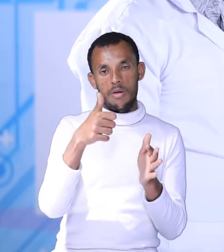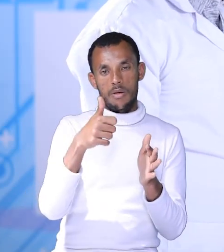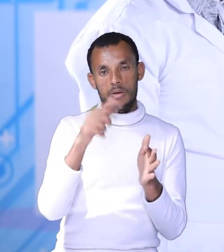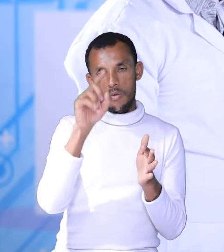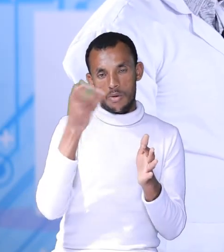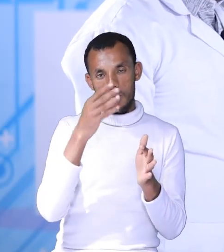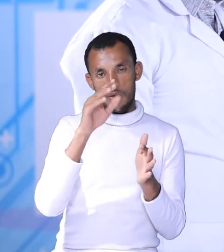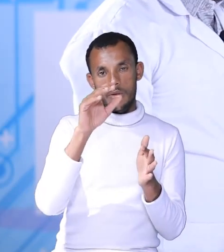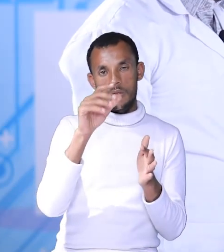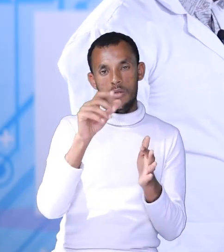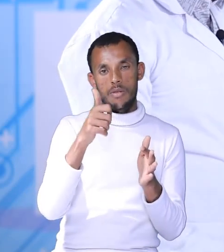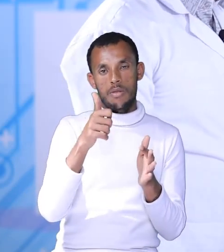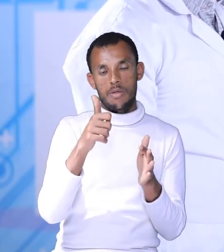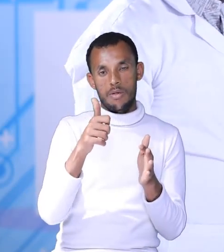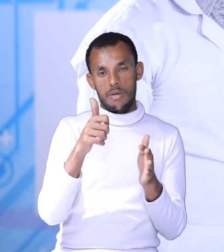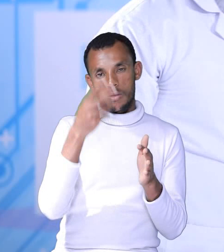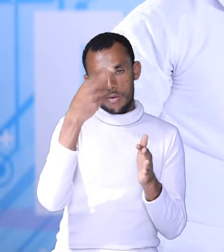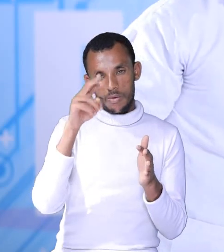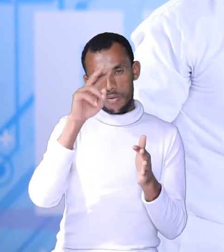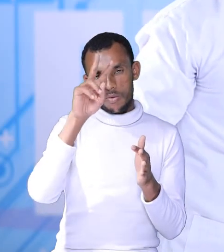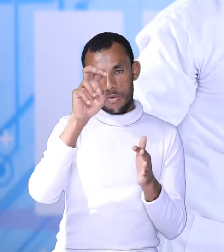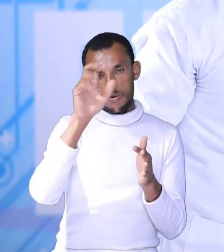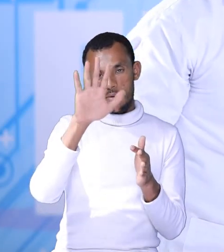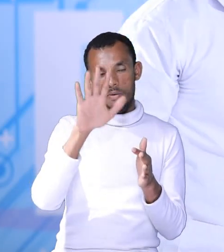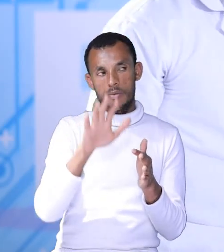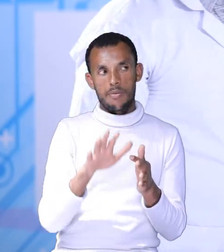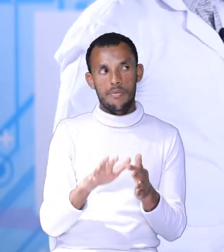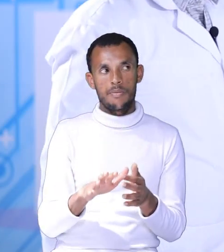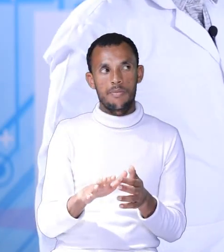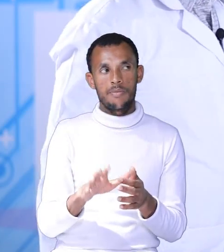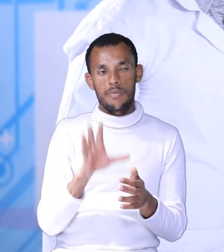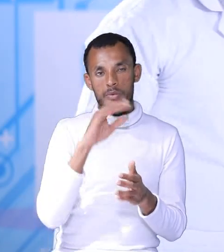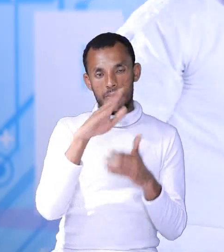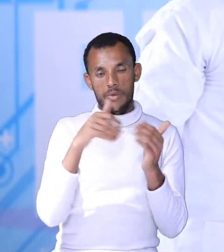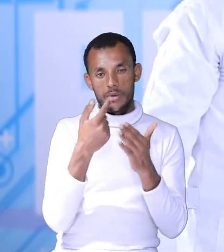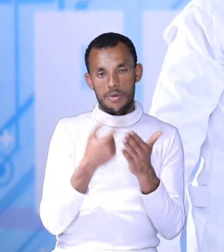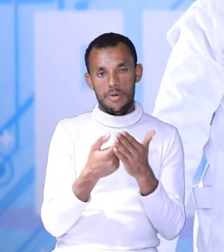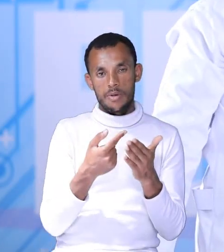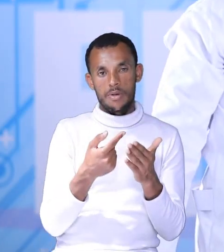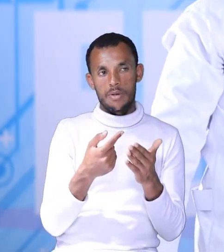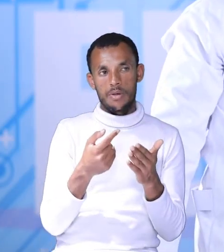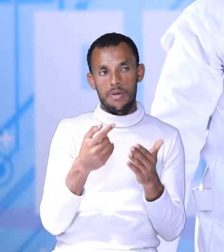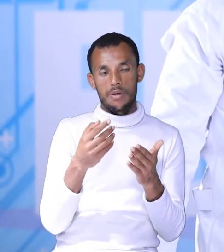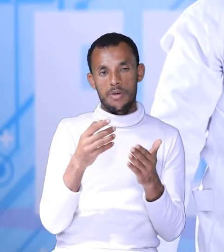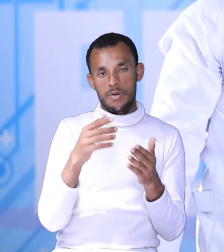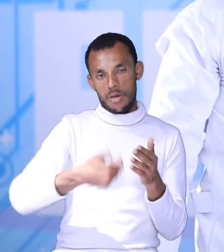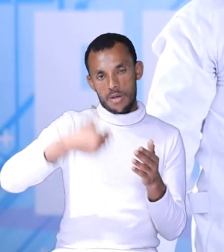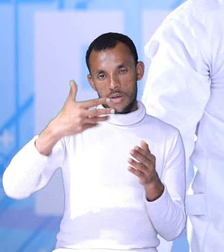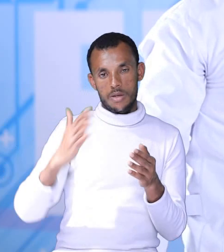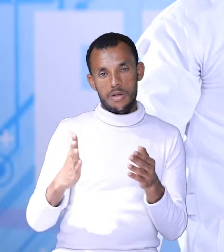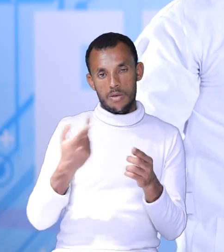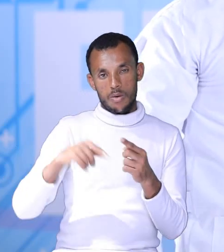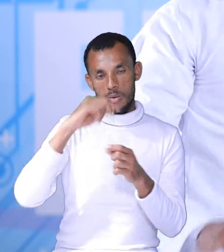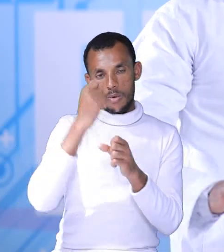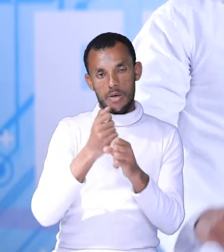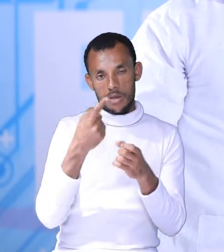Half of minus is 5. You square it 25. You add 25. All things added here must be added on the other side to